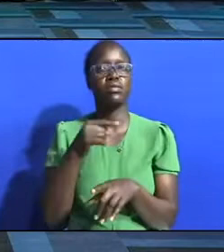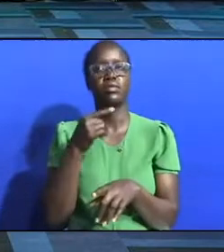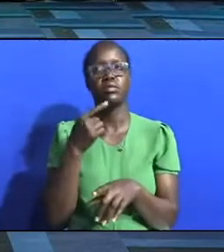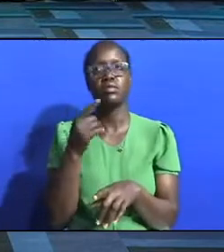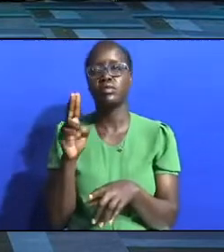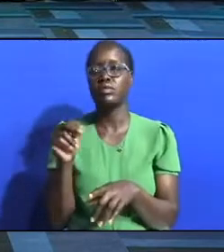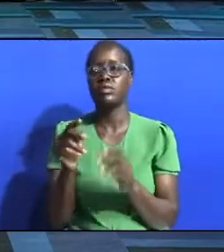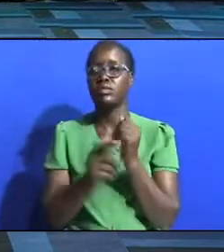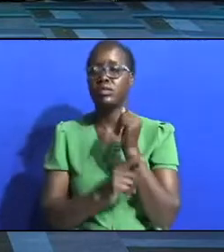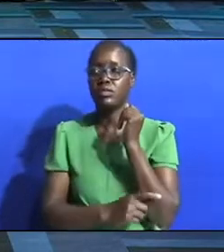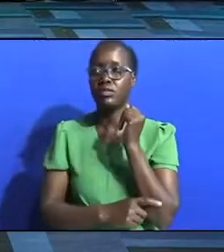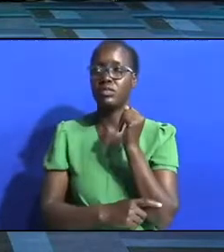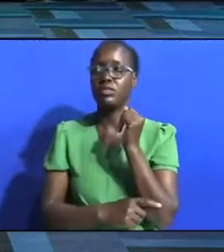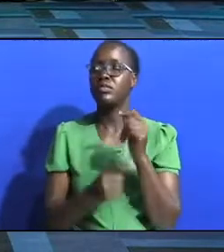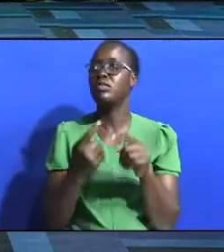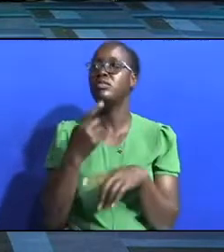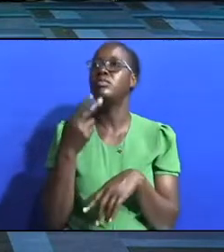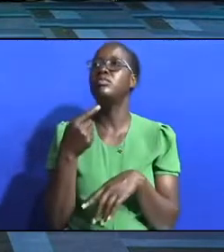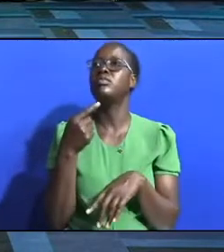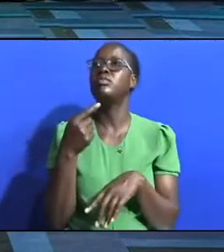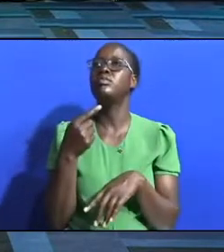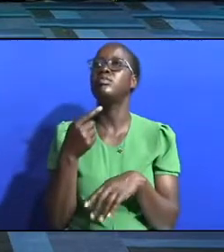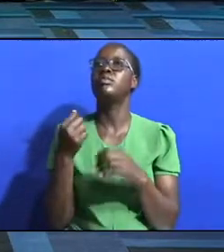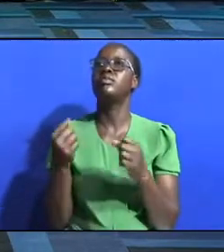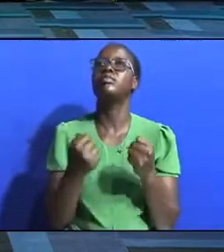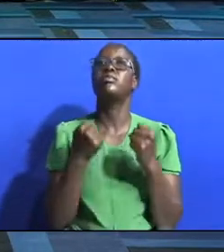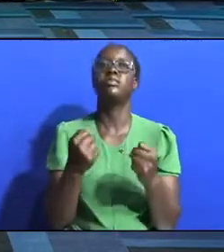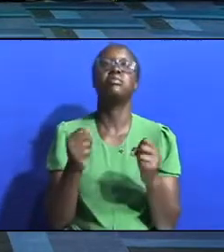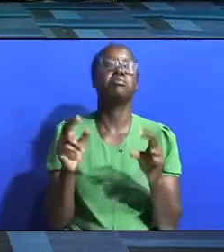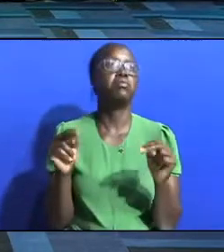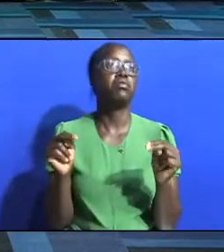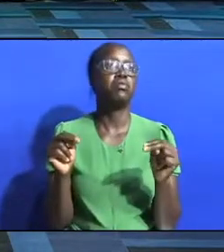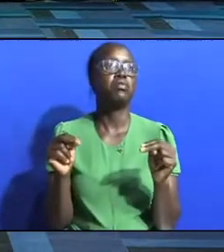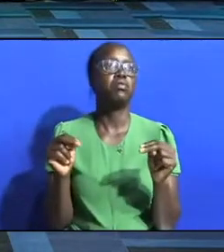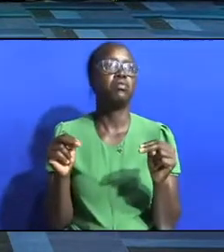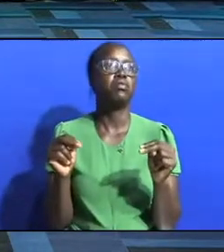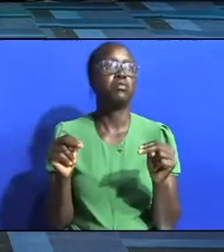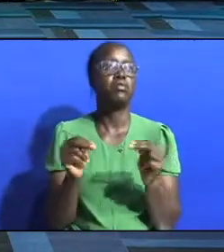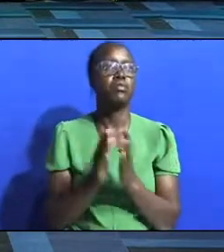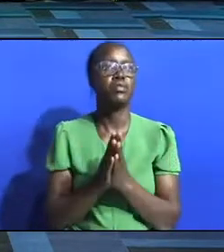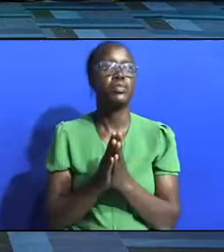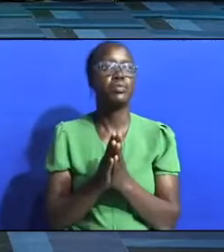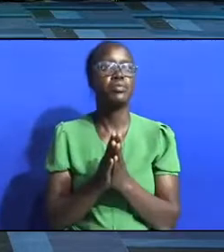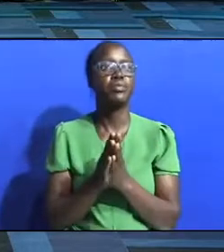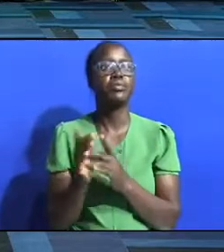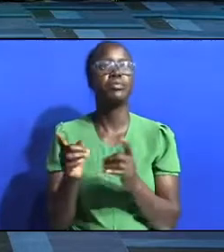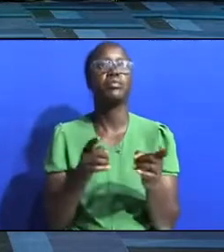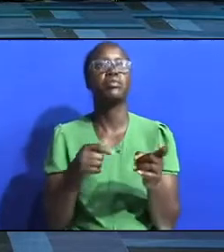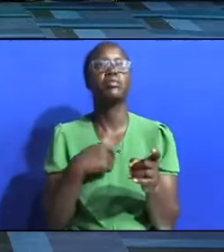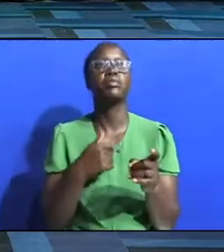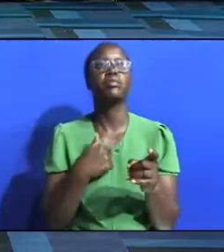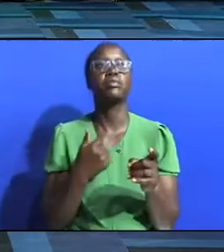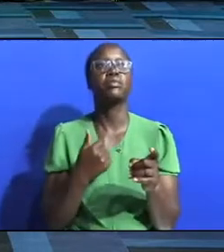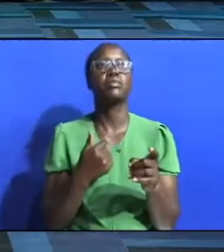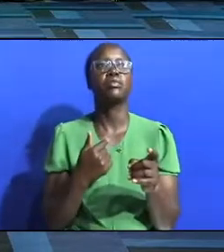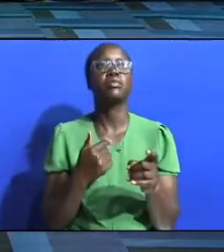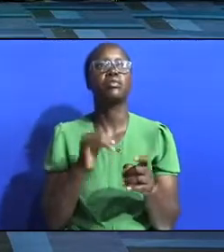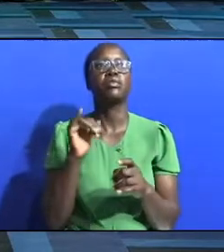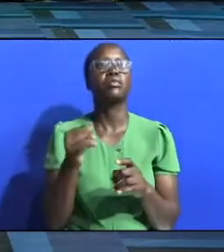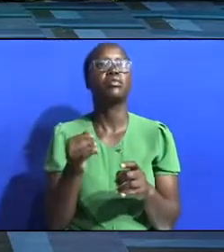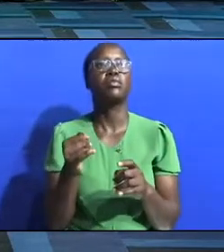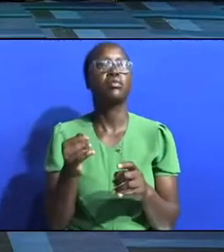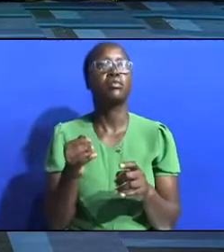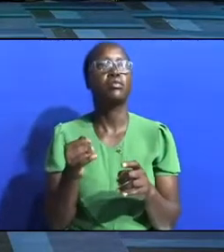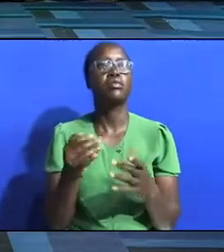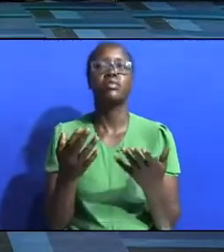to temptation by saying, I am strong. I'll watch it and I'll control myself. Or I will just sip